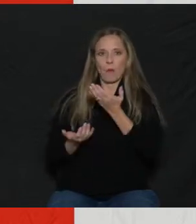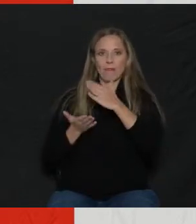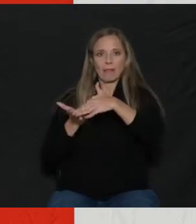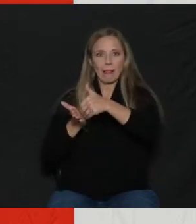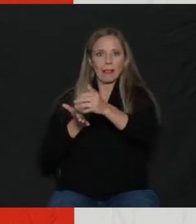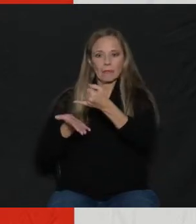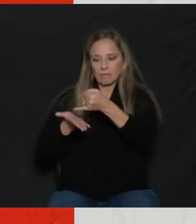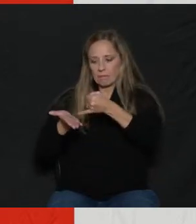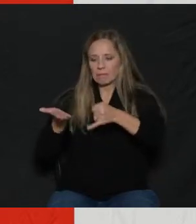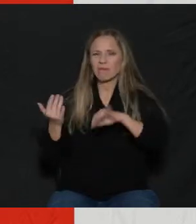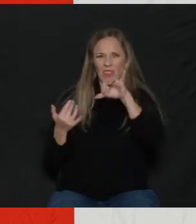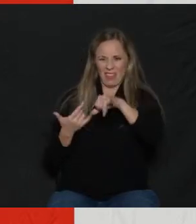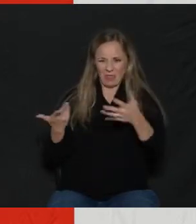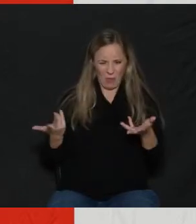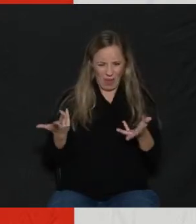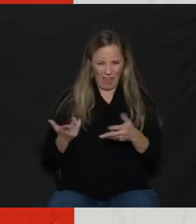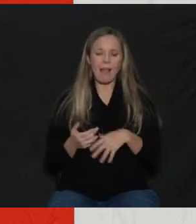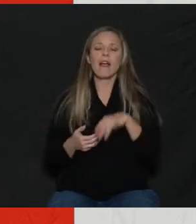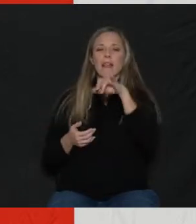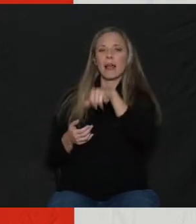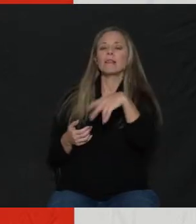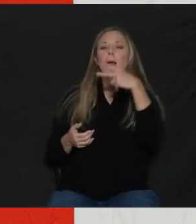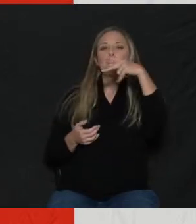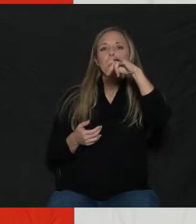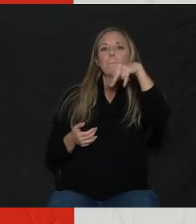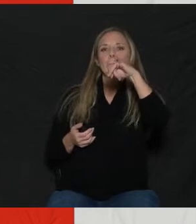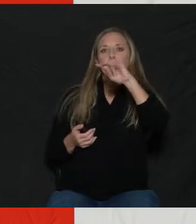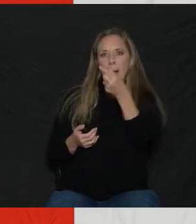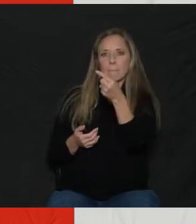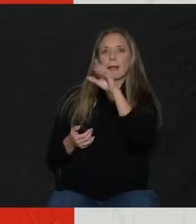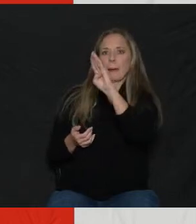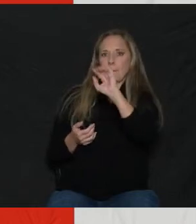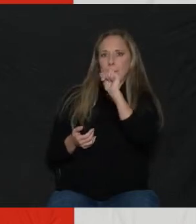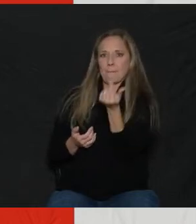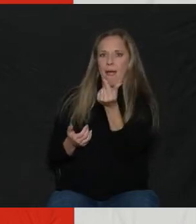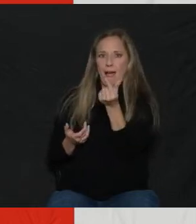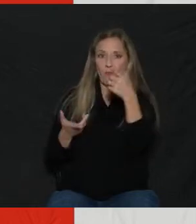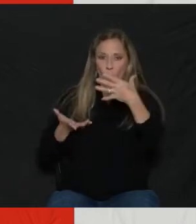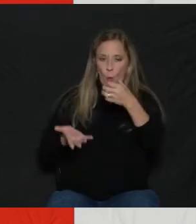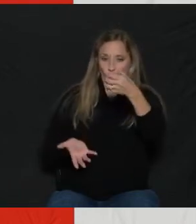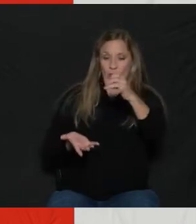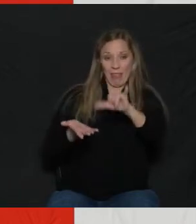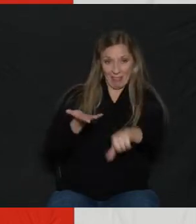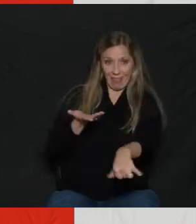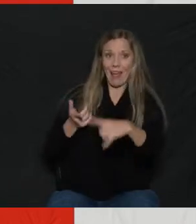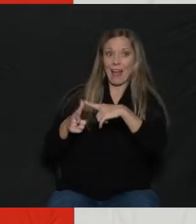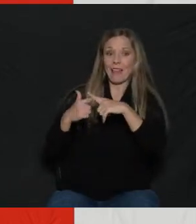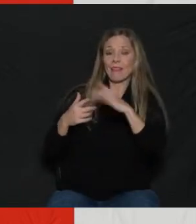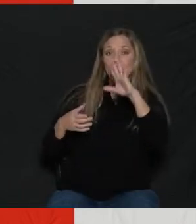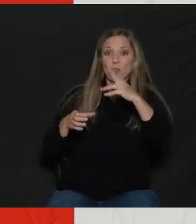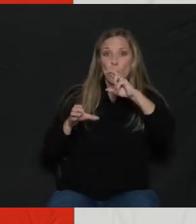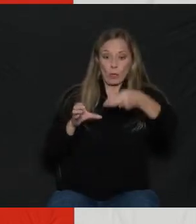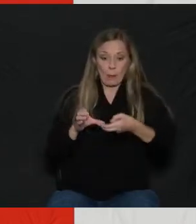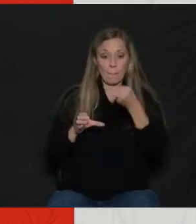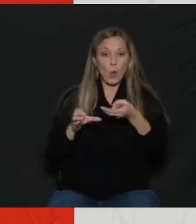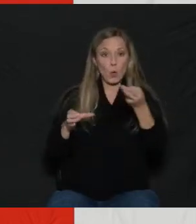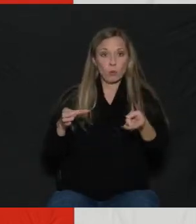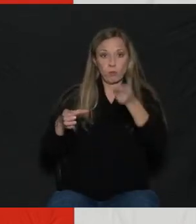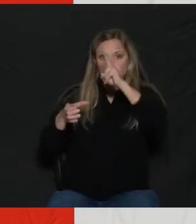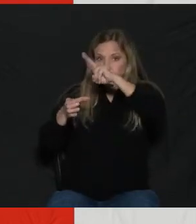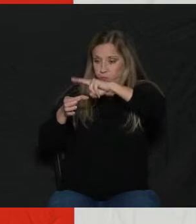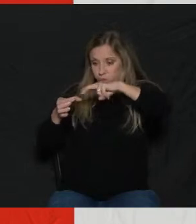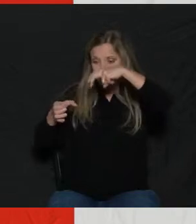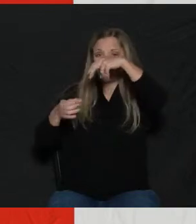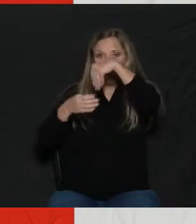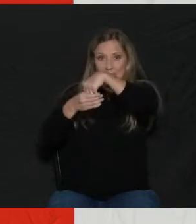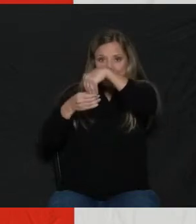This is a piping bag. Okay. Okay? You just Okay. hold it like that. All right. And then you just take the spoon and you put this down